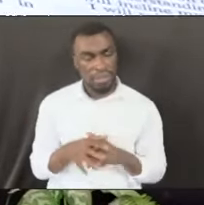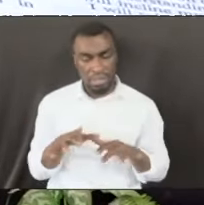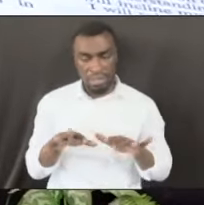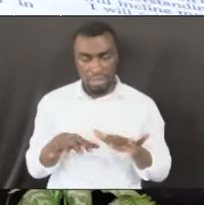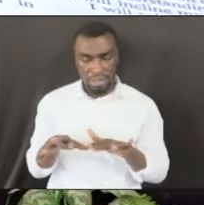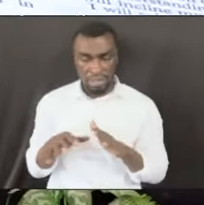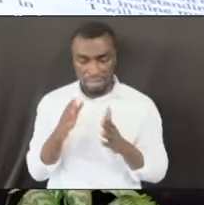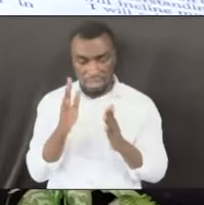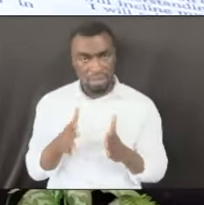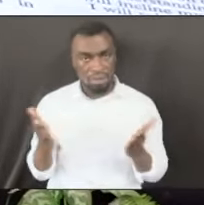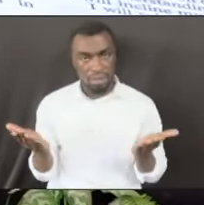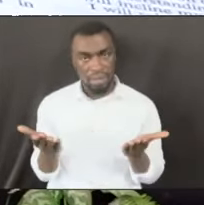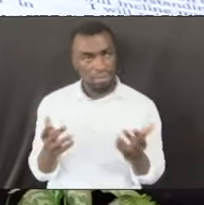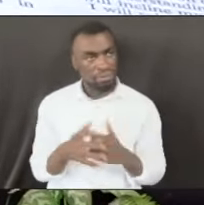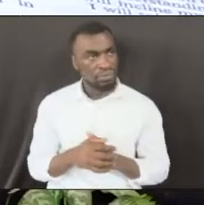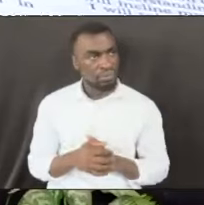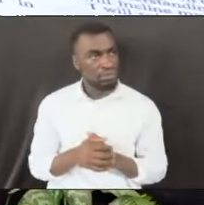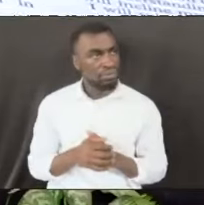away.